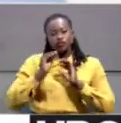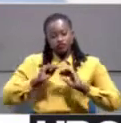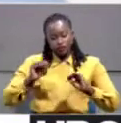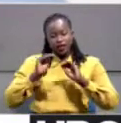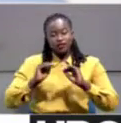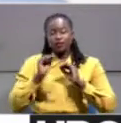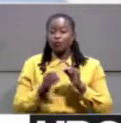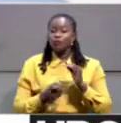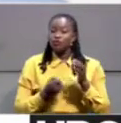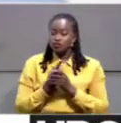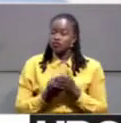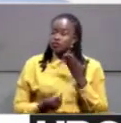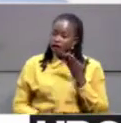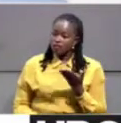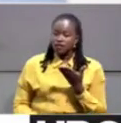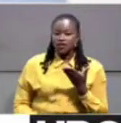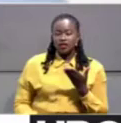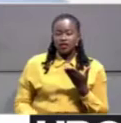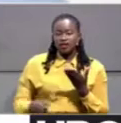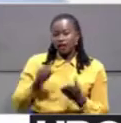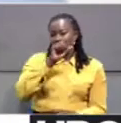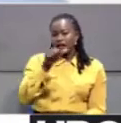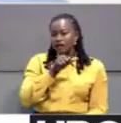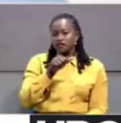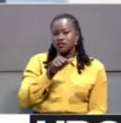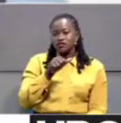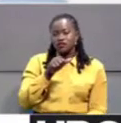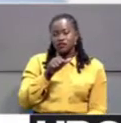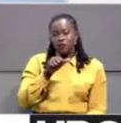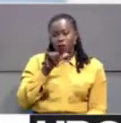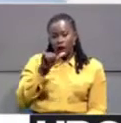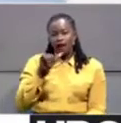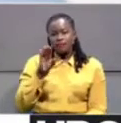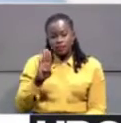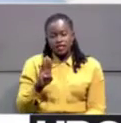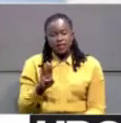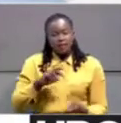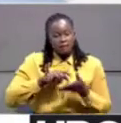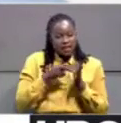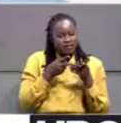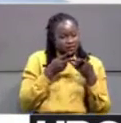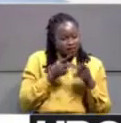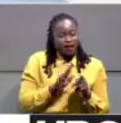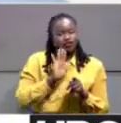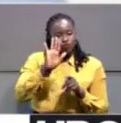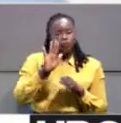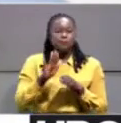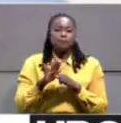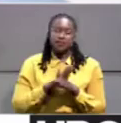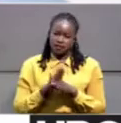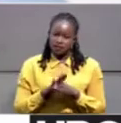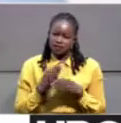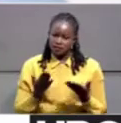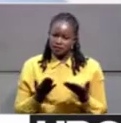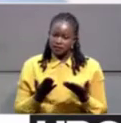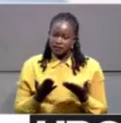SYB. Have you come with SYB? SYB is start your business. Yes, your employees here, but